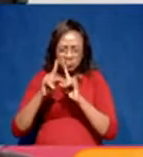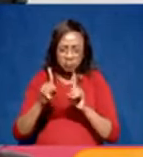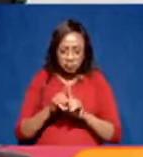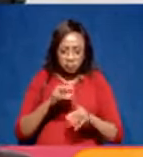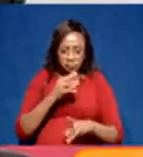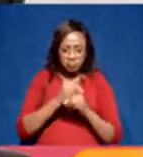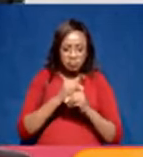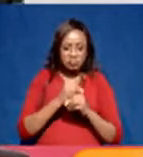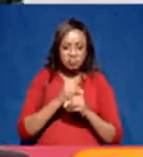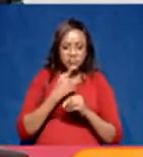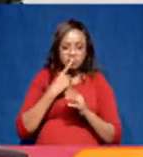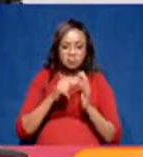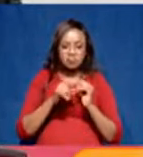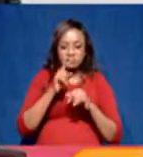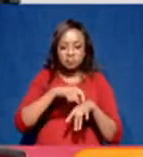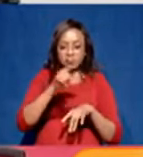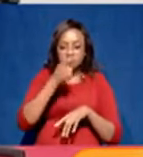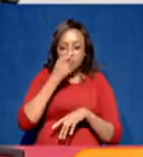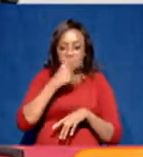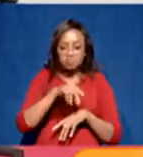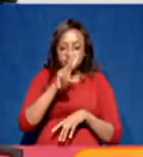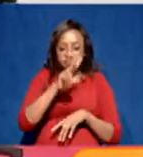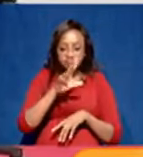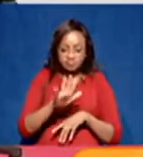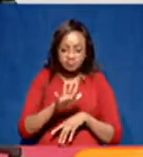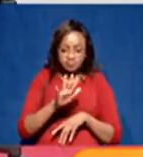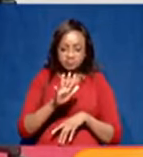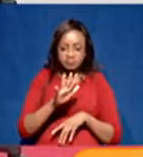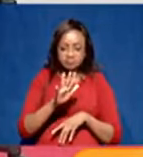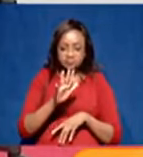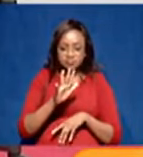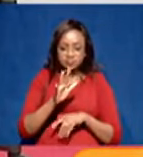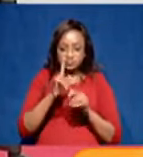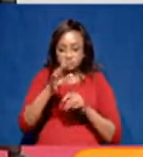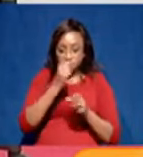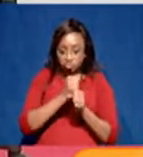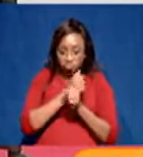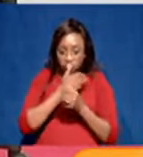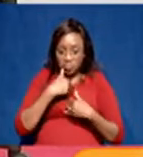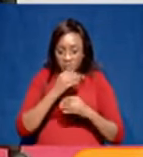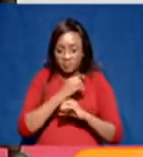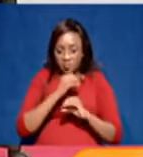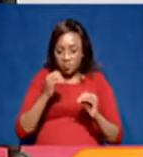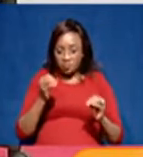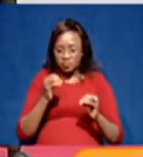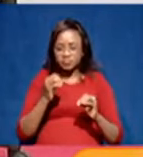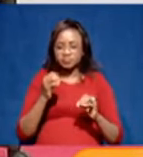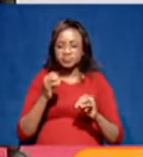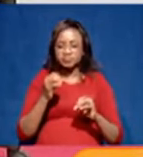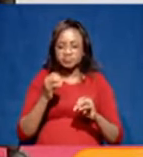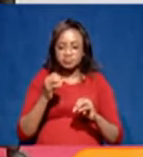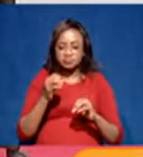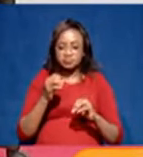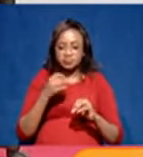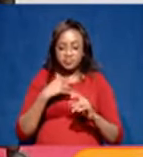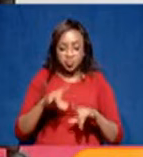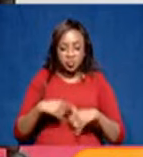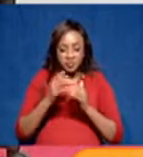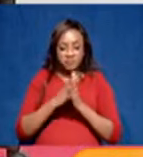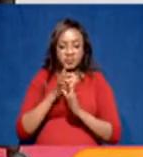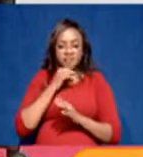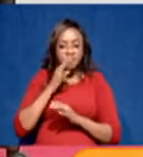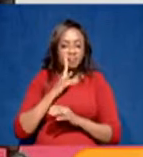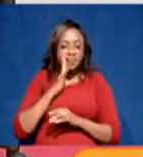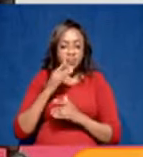say that once you hit 25 years of age, you're unemployed, you're living with a contributor, you should be registered as